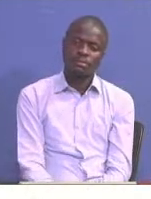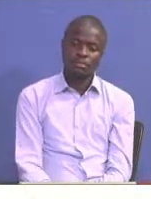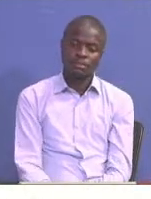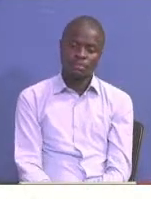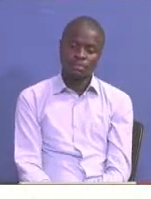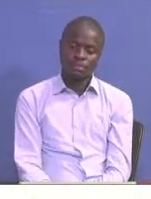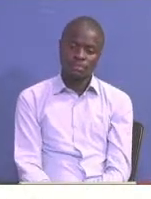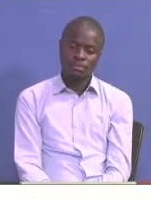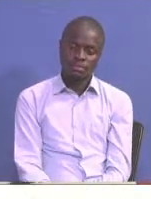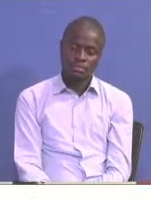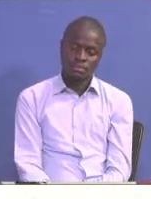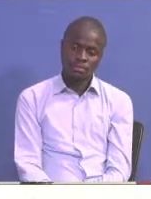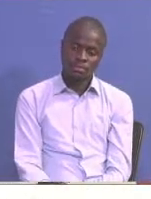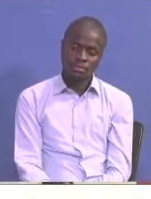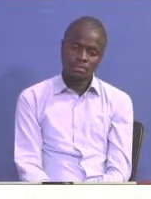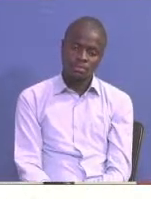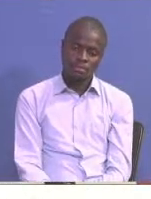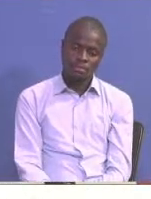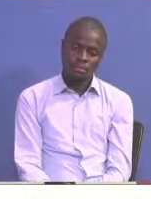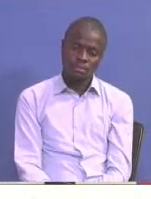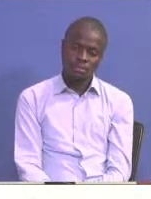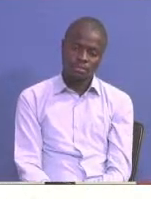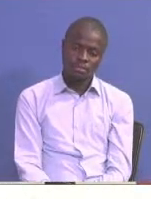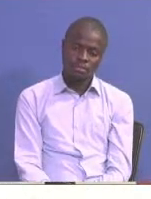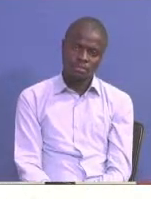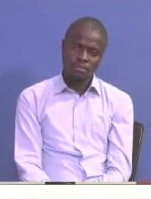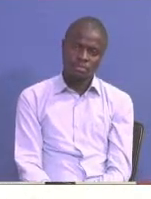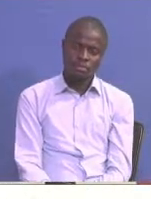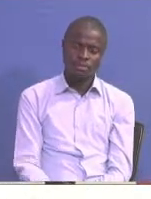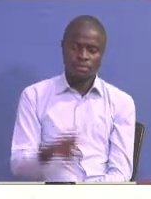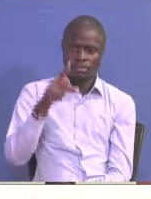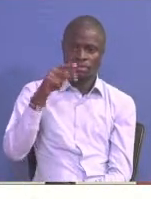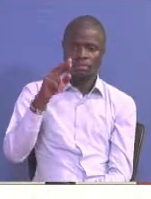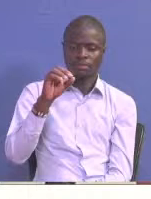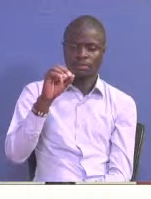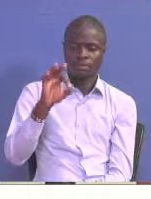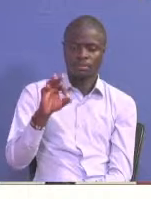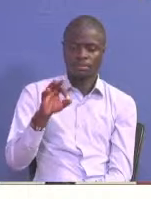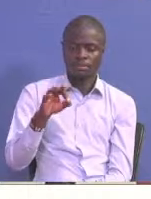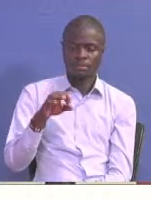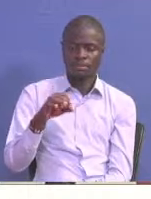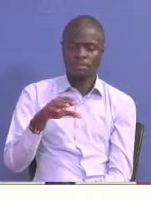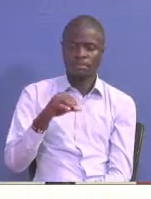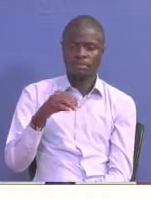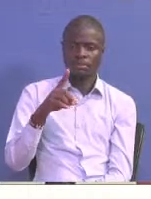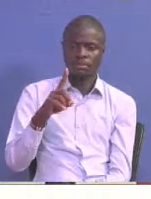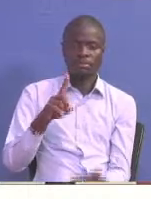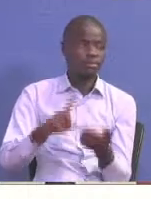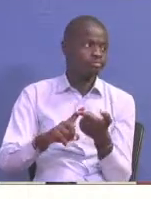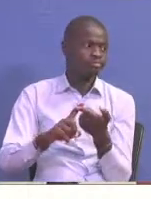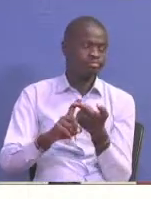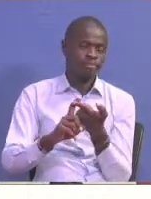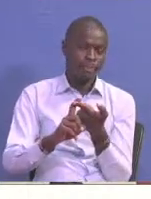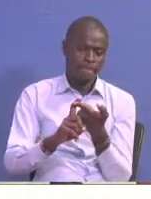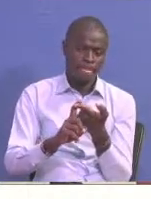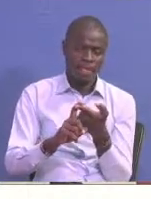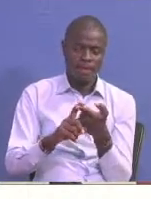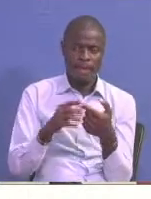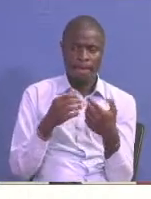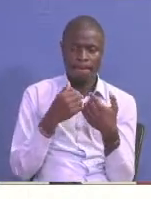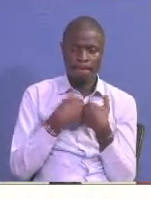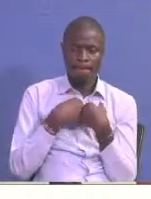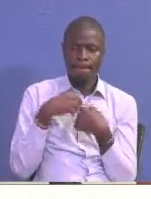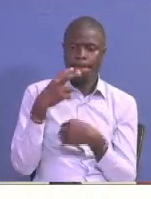Oh, there's one, yes, the professor, and then we'll go to there. So we'll be taking